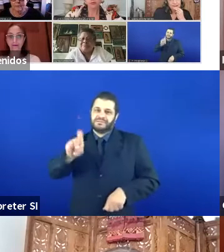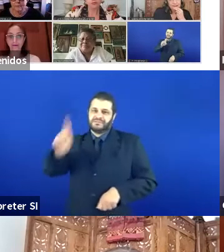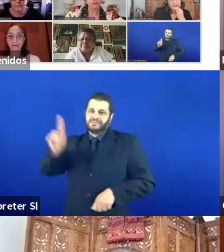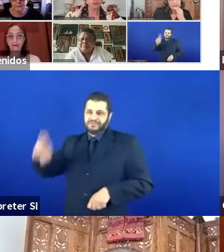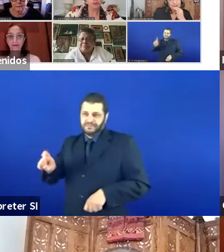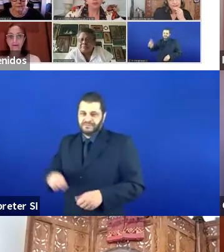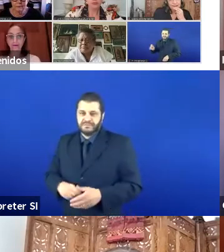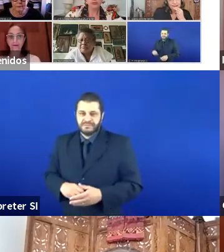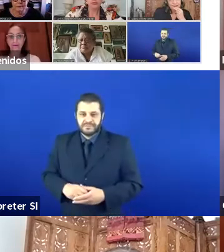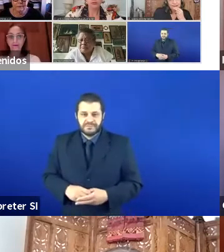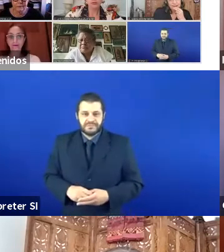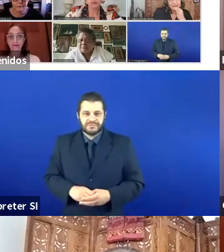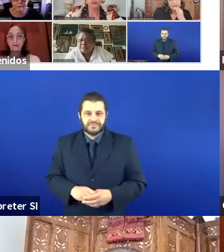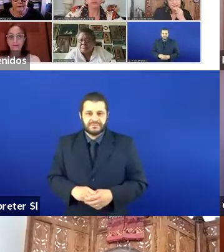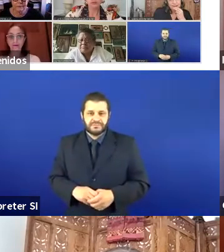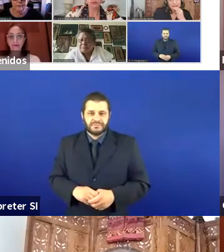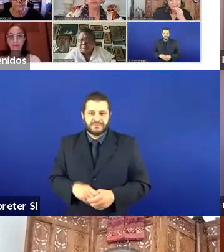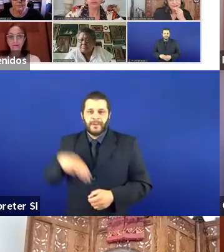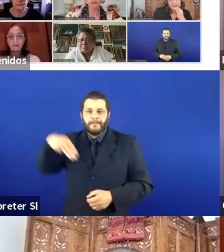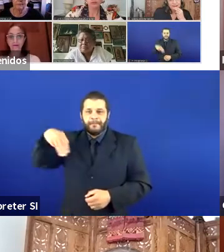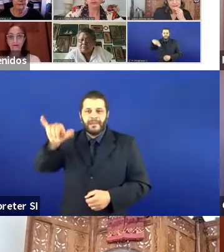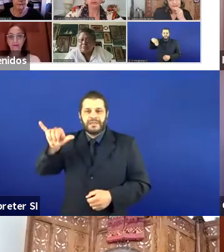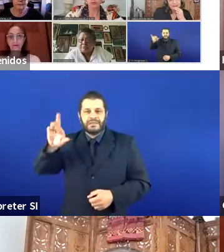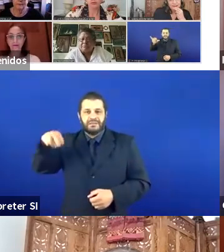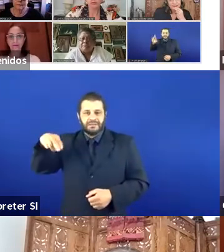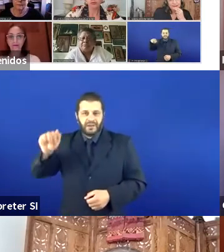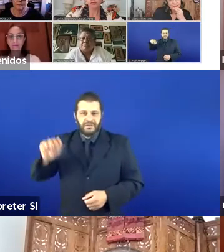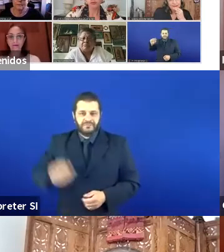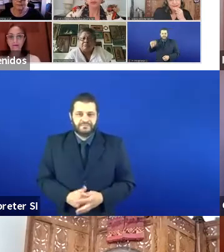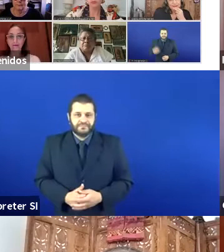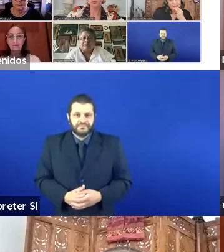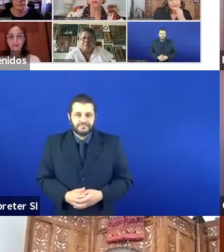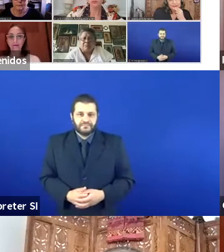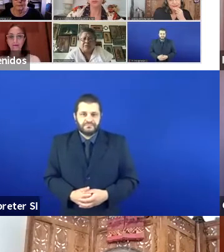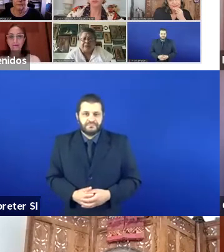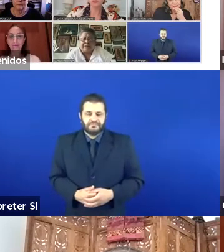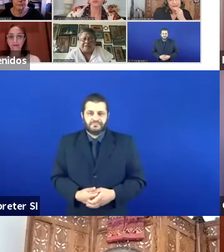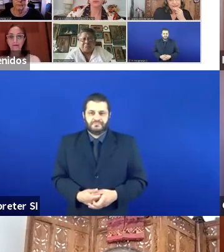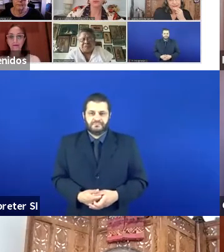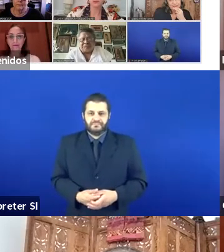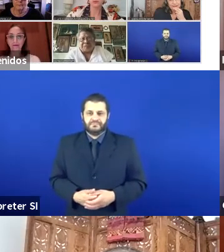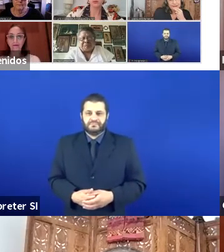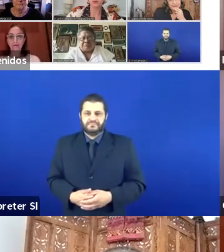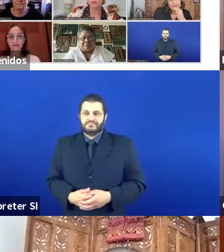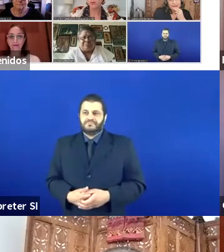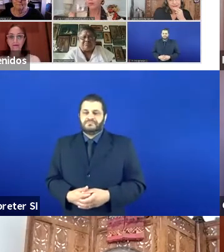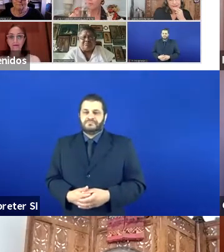what do you think have been the main achievements advancing women and girls' human rights over the past 25 years?